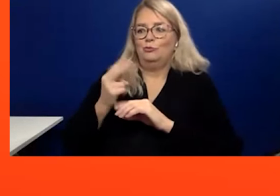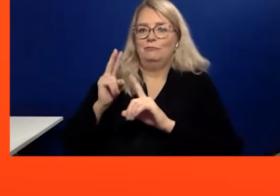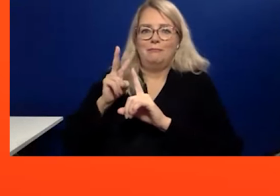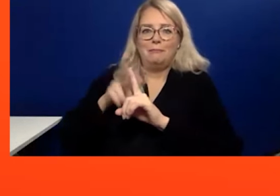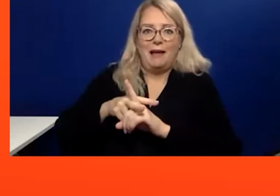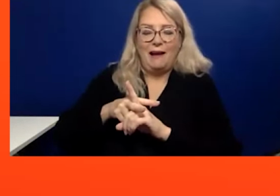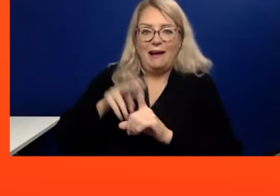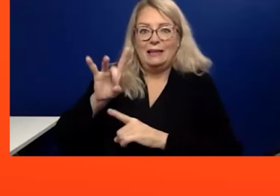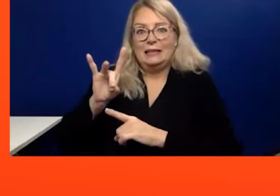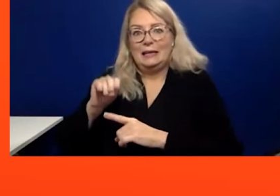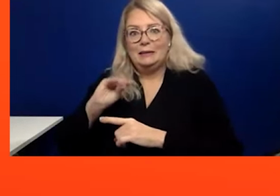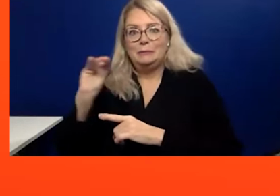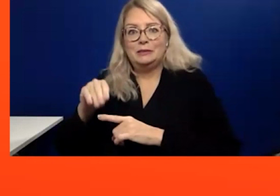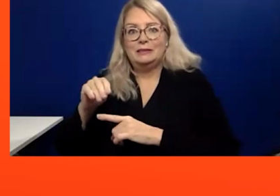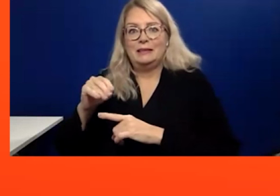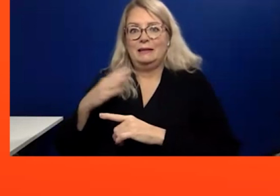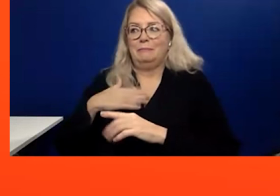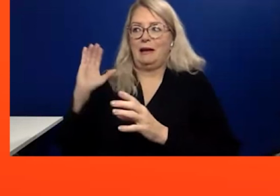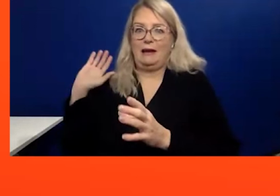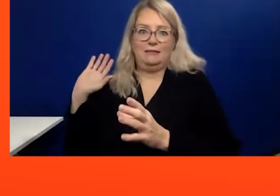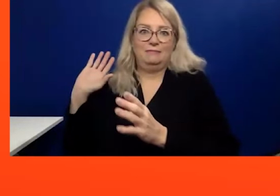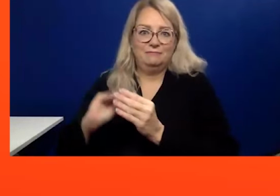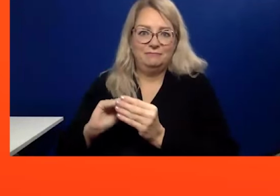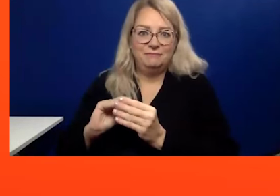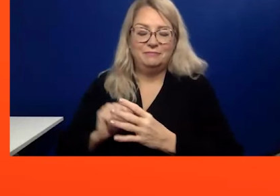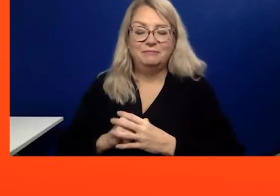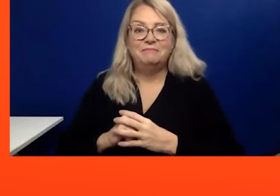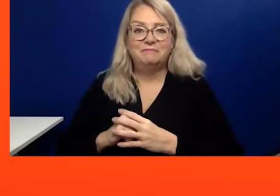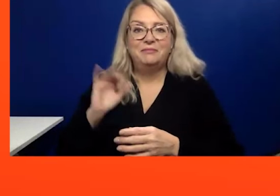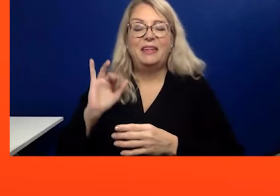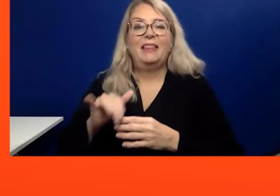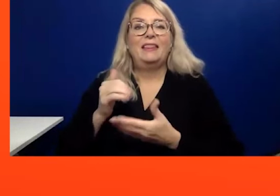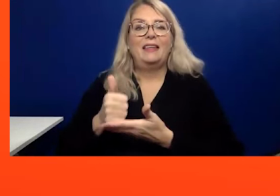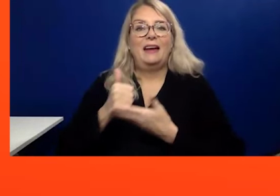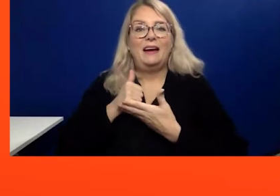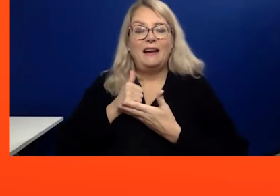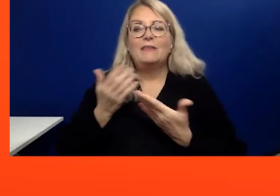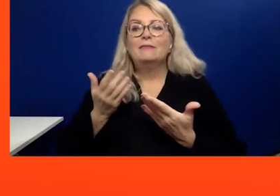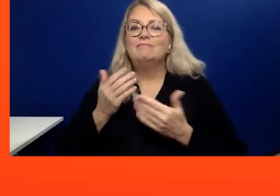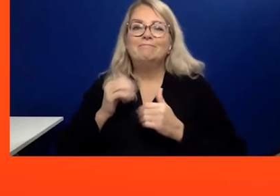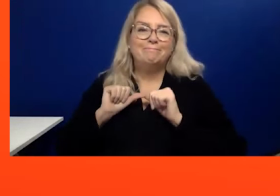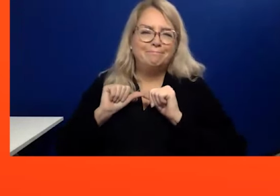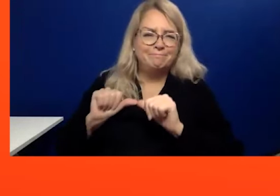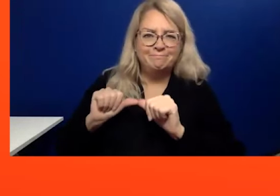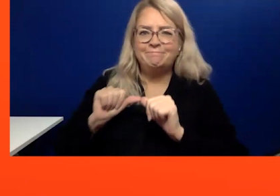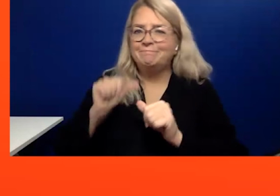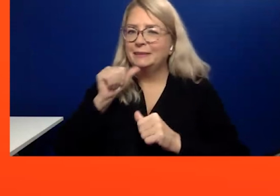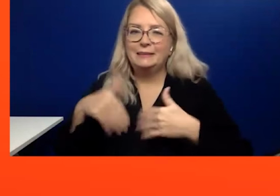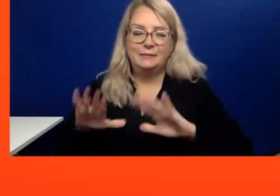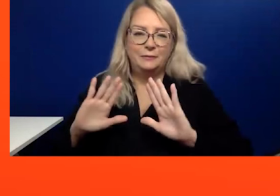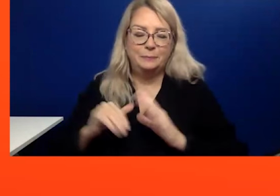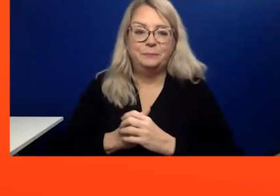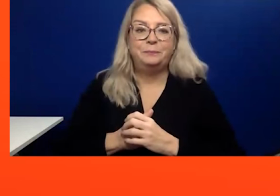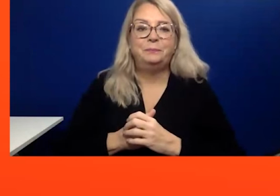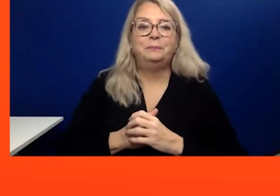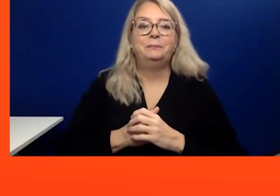was a driver of persistence. Use personal experience as a resource. Both of these are